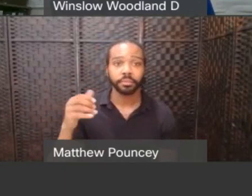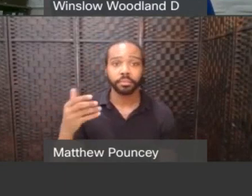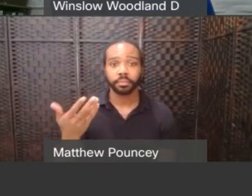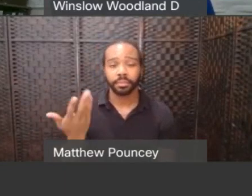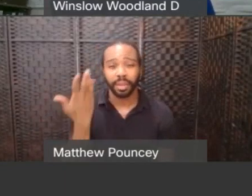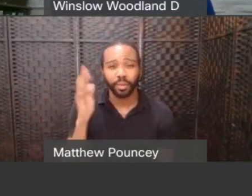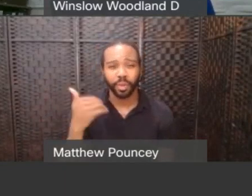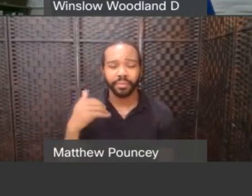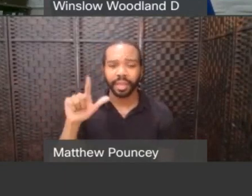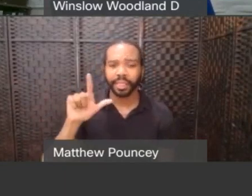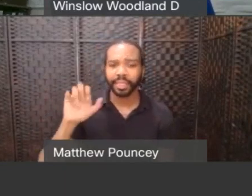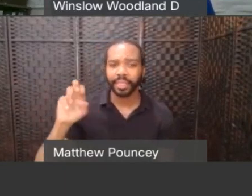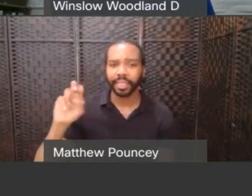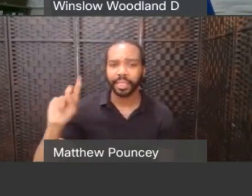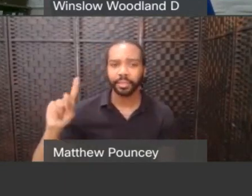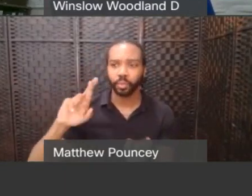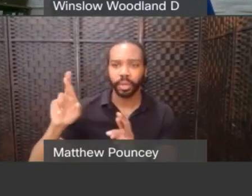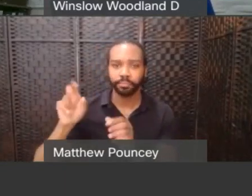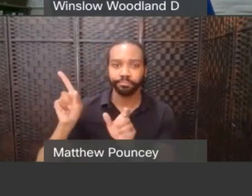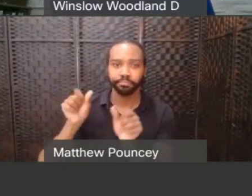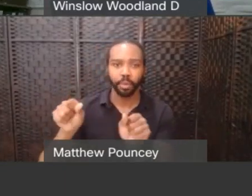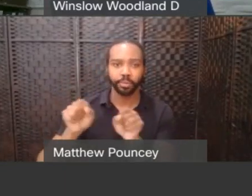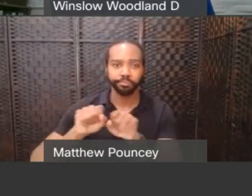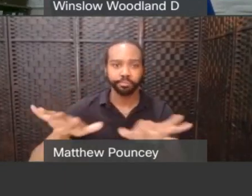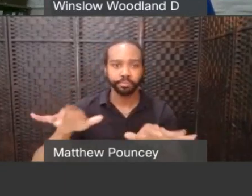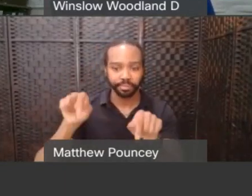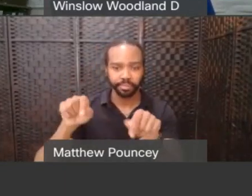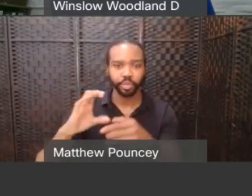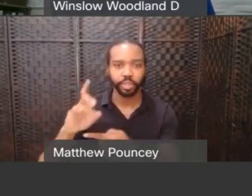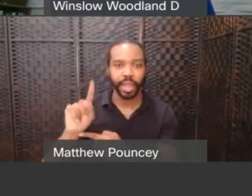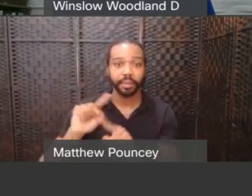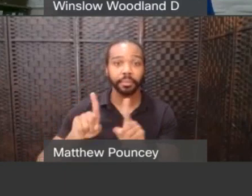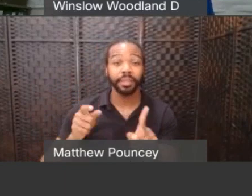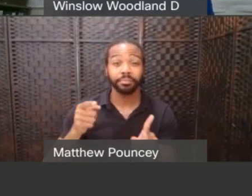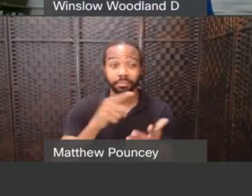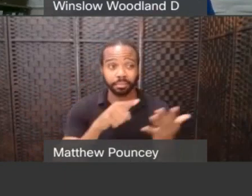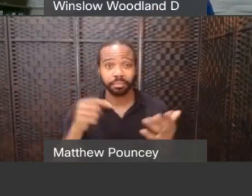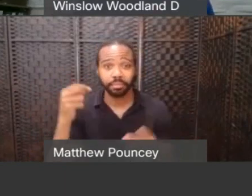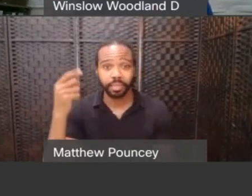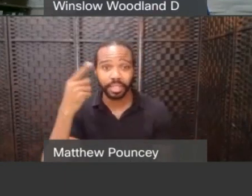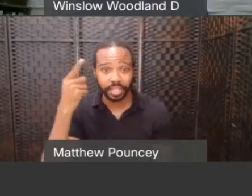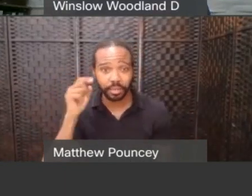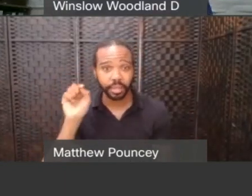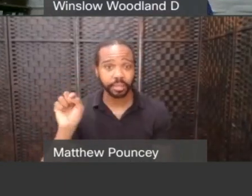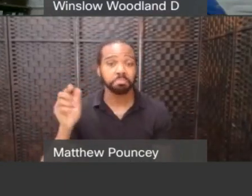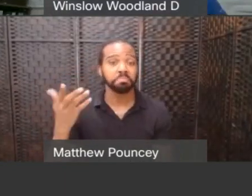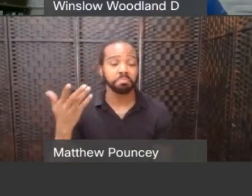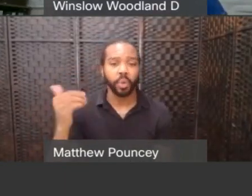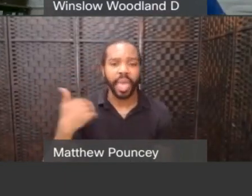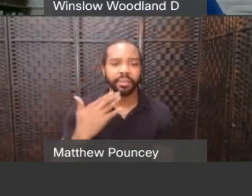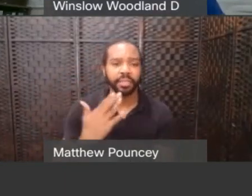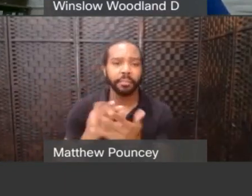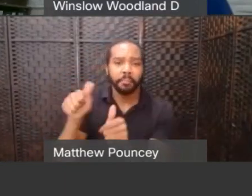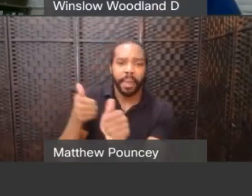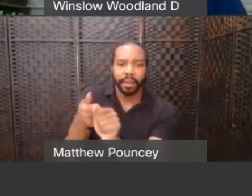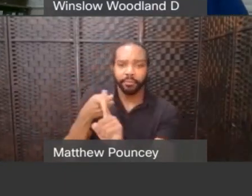link handy to post in the chat. But for any places that are considering it, you do have some backup from the